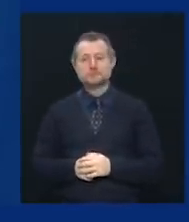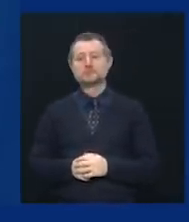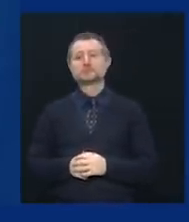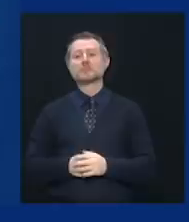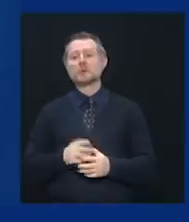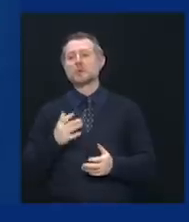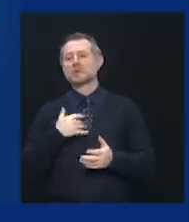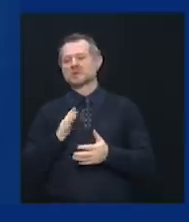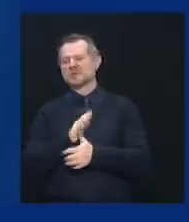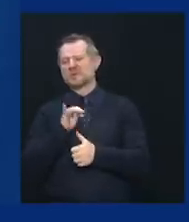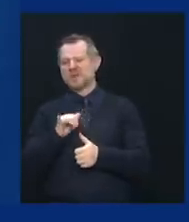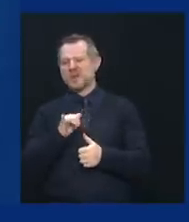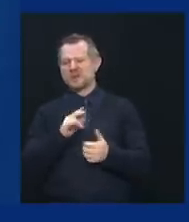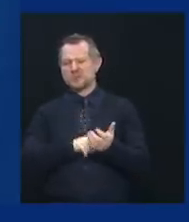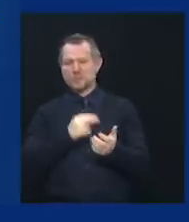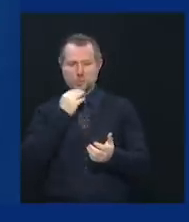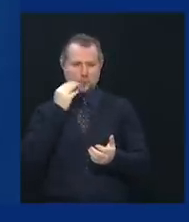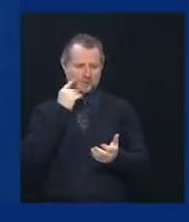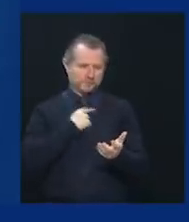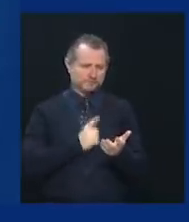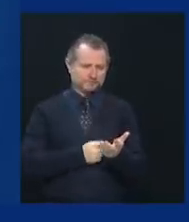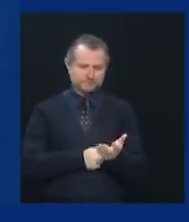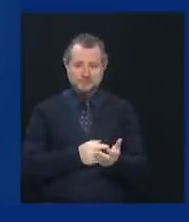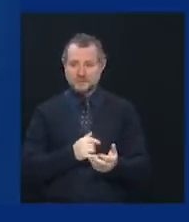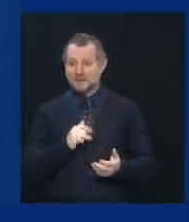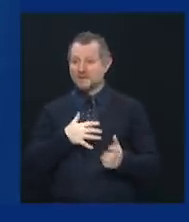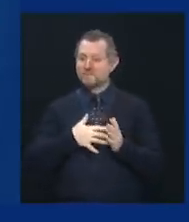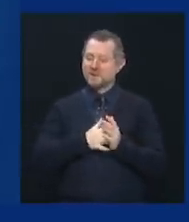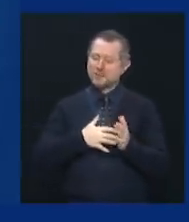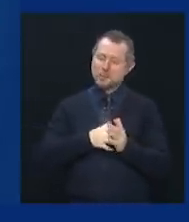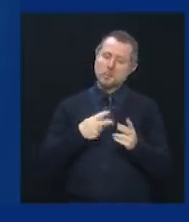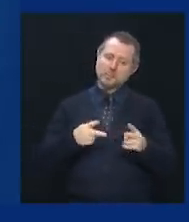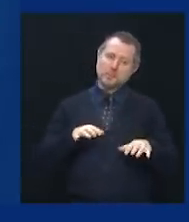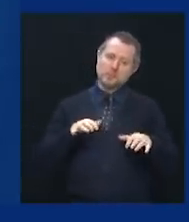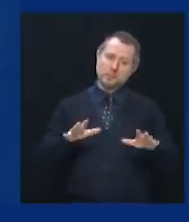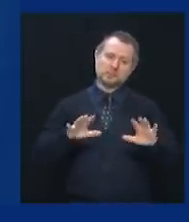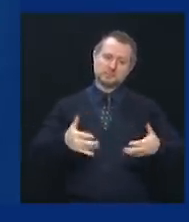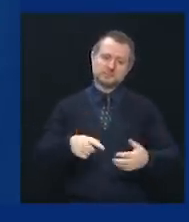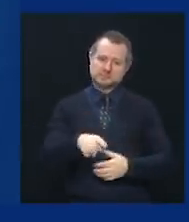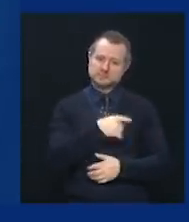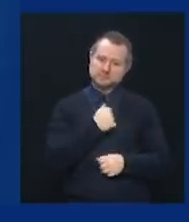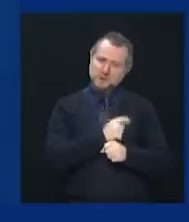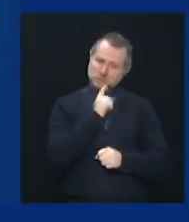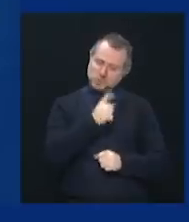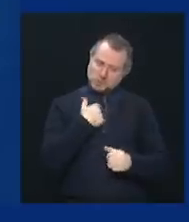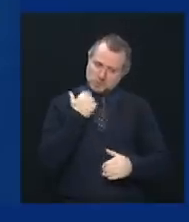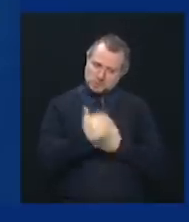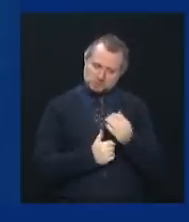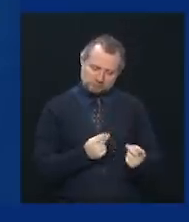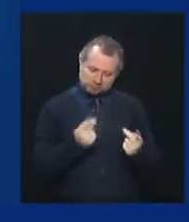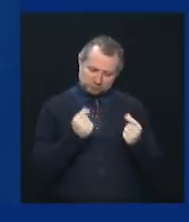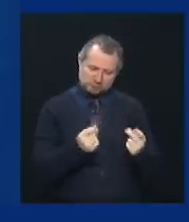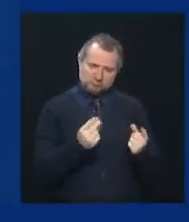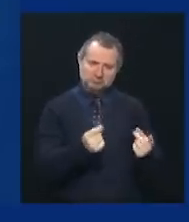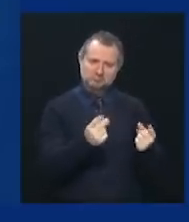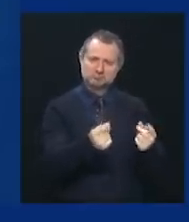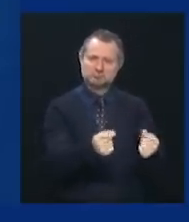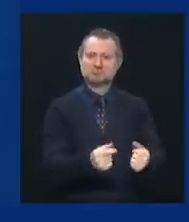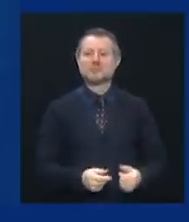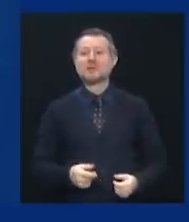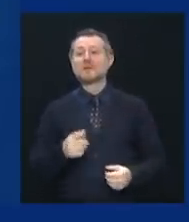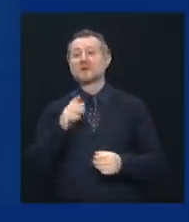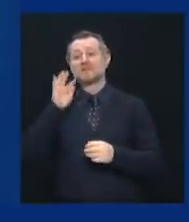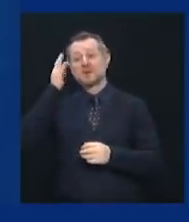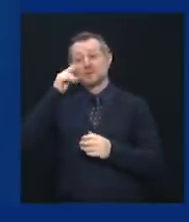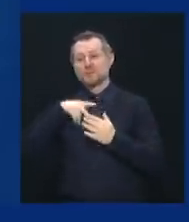homes have always been the most vulnerable populations, and we want to get that done, and we want to get that done quickly. The federal program has not worked